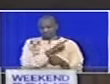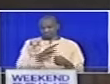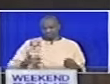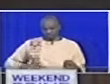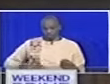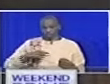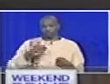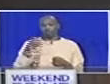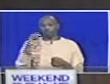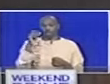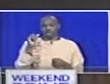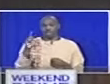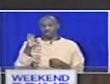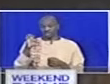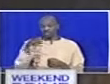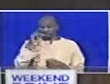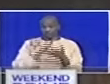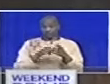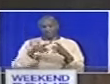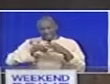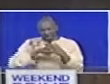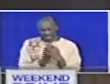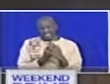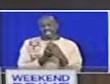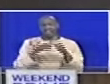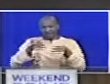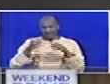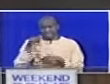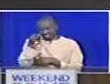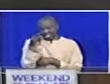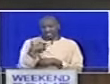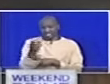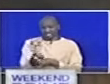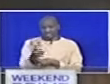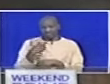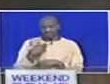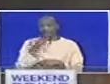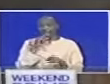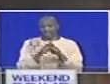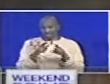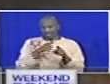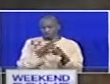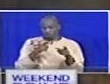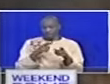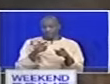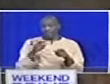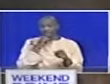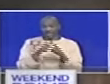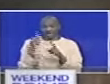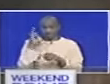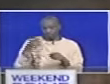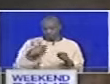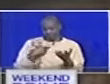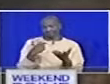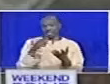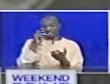Gabriel Cole was one of the pioneer European settler farmers in the country. He was a brother-in-law to Lord Delamere, who married Cole's